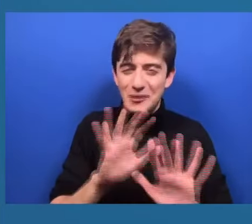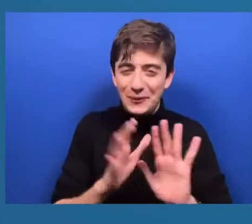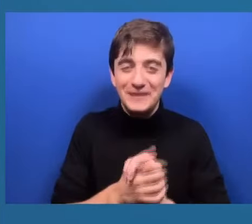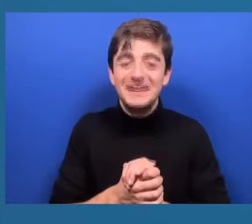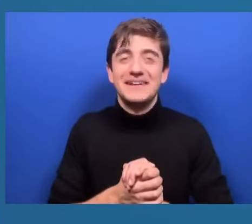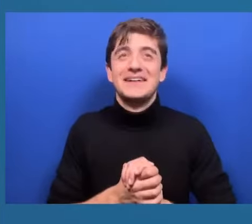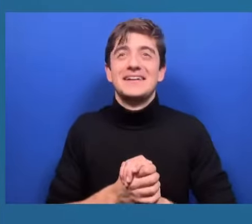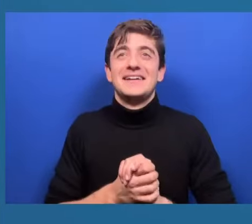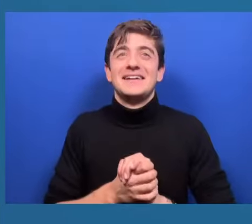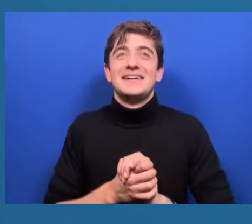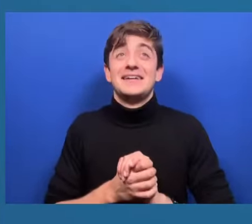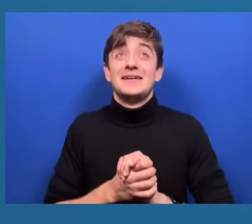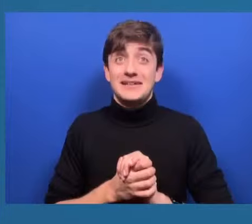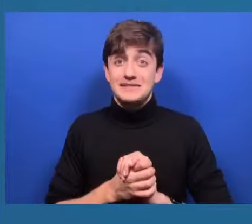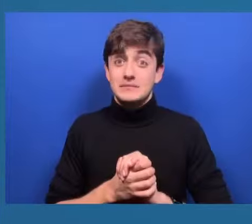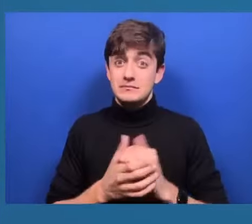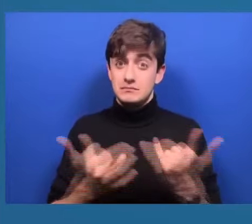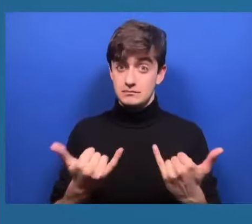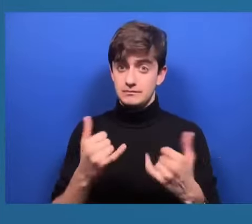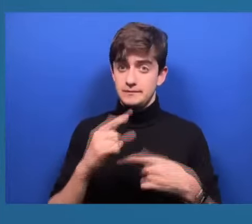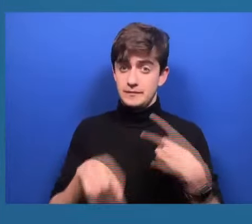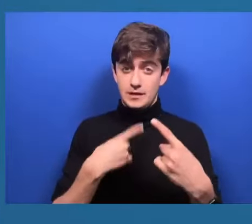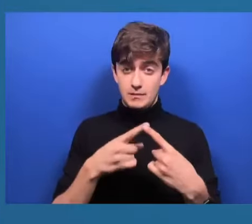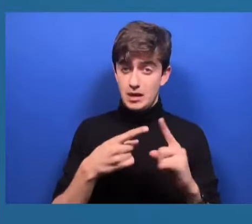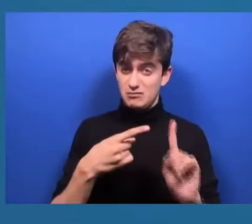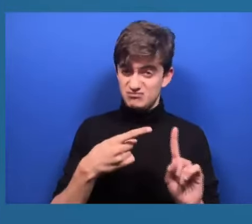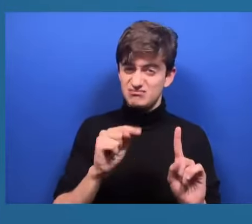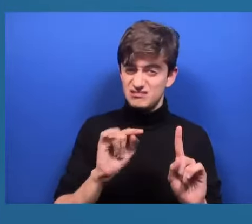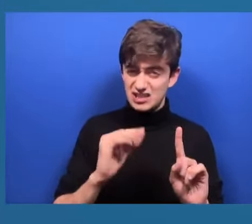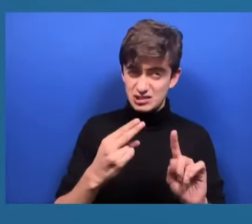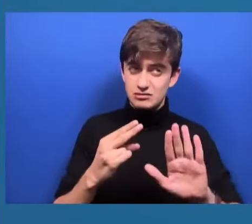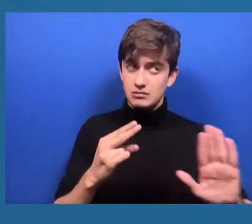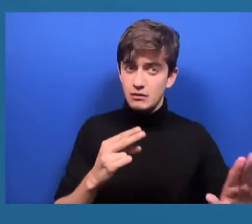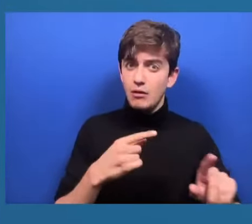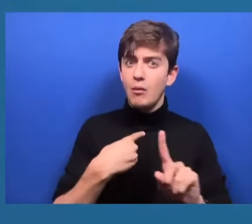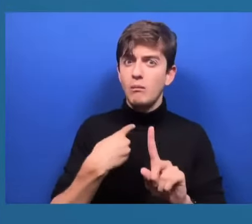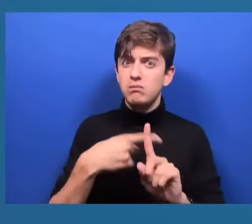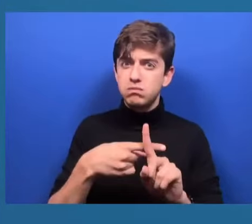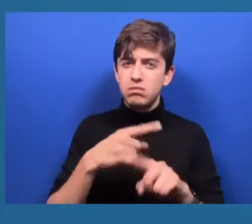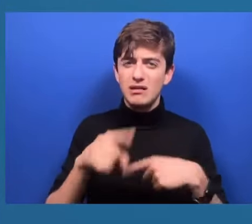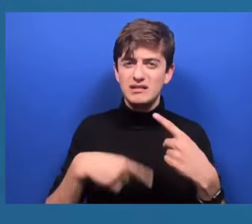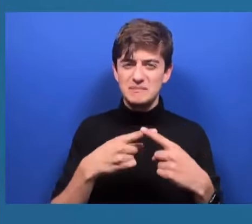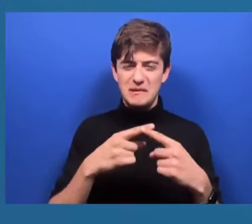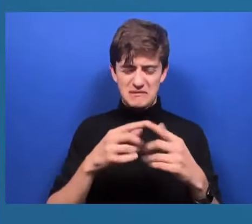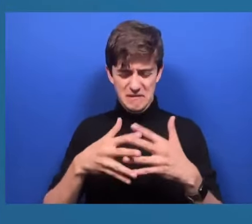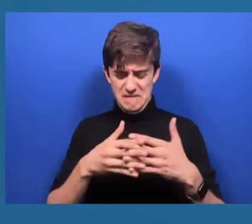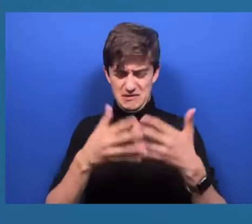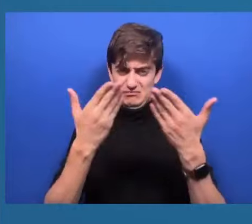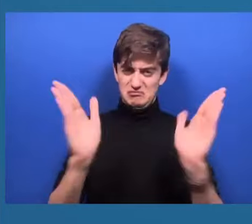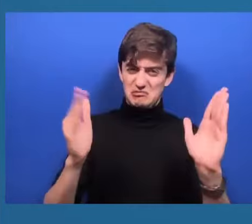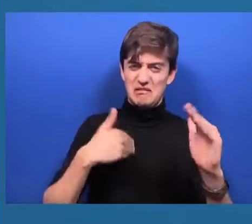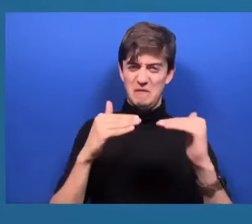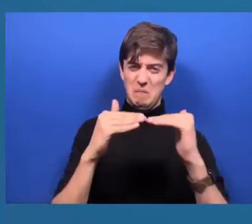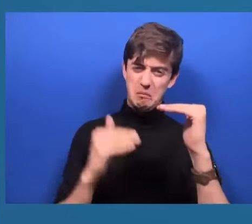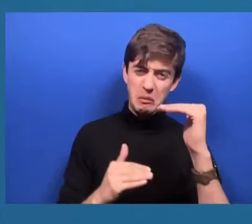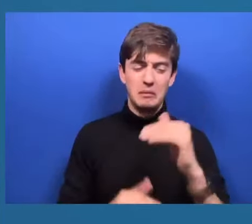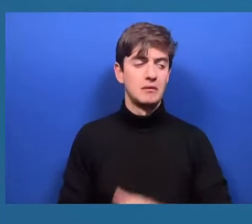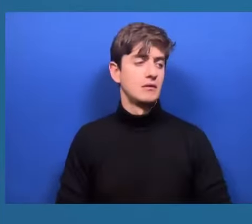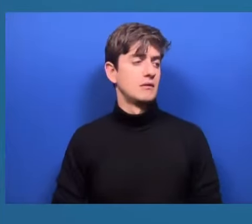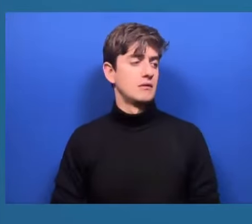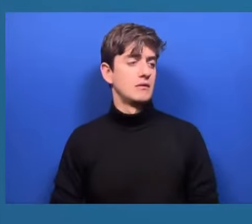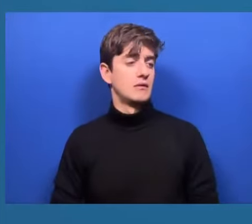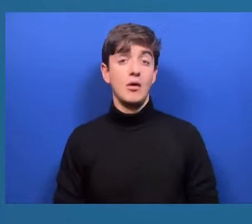This is also about injustice in America. This is also about sending